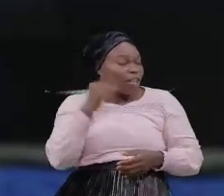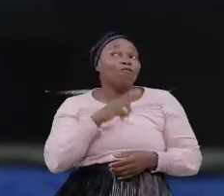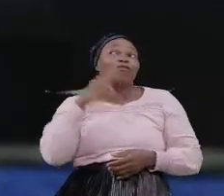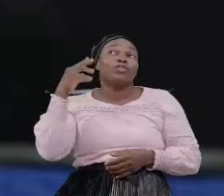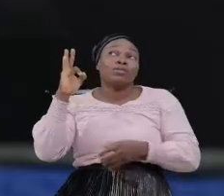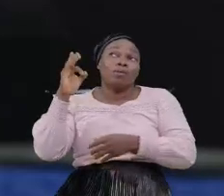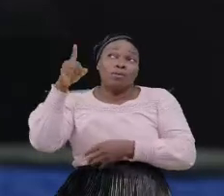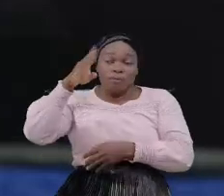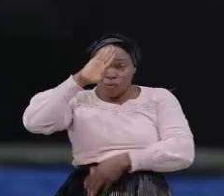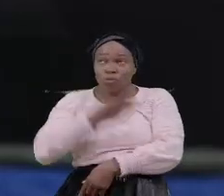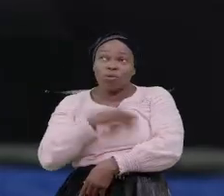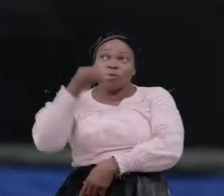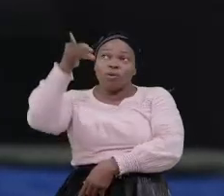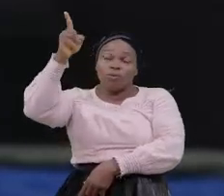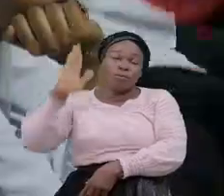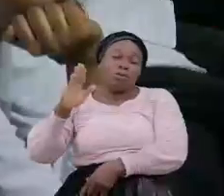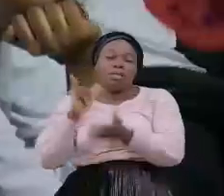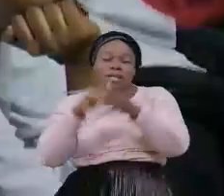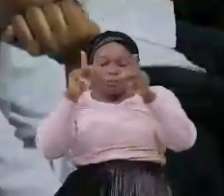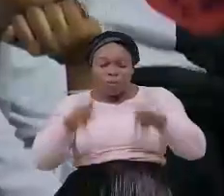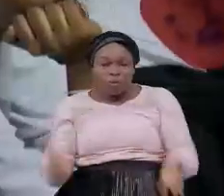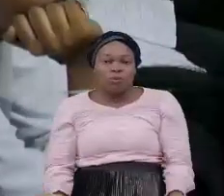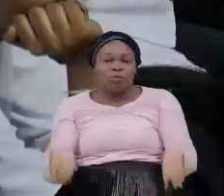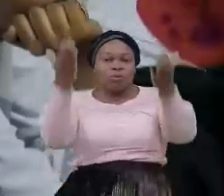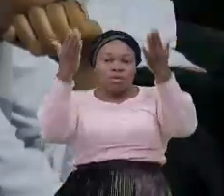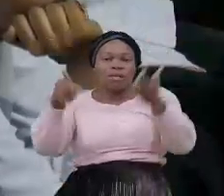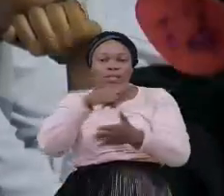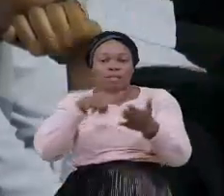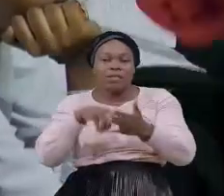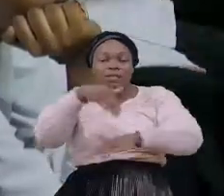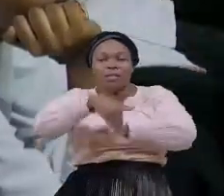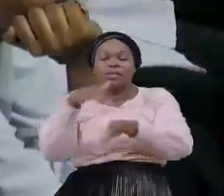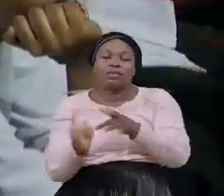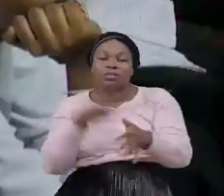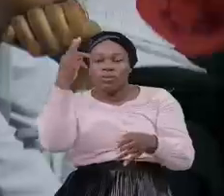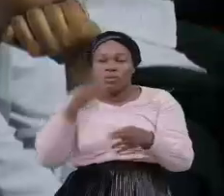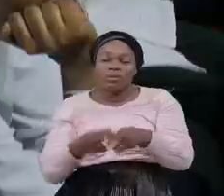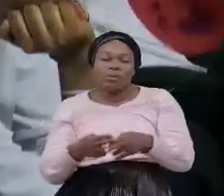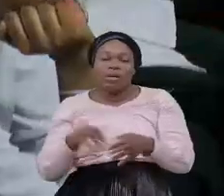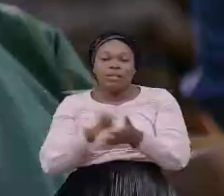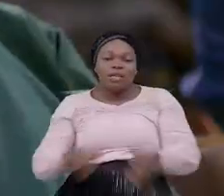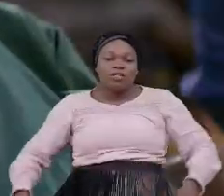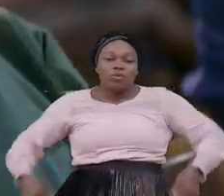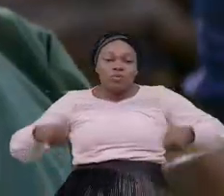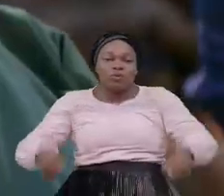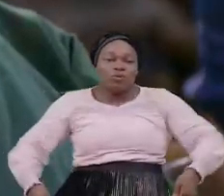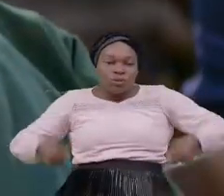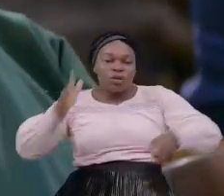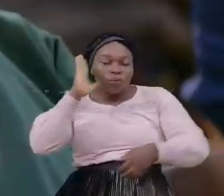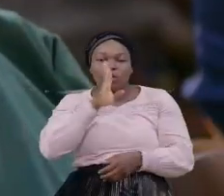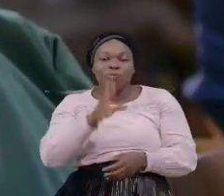that person is going to get up tonight. That wheelchair will be empty tonight.